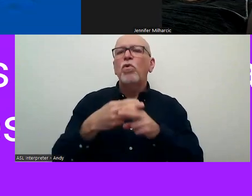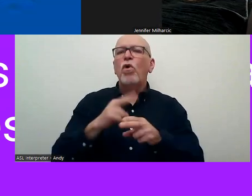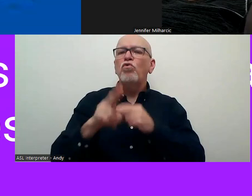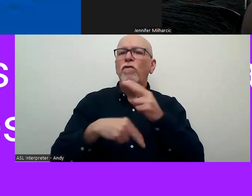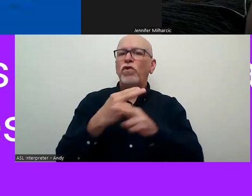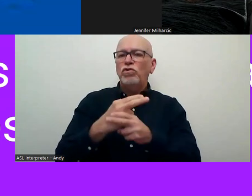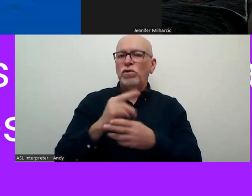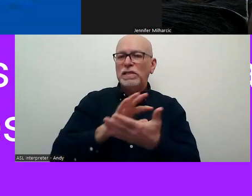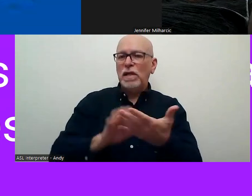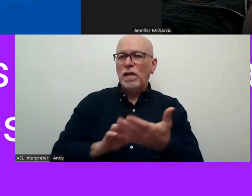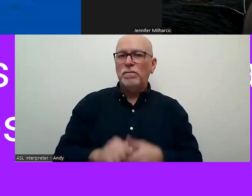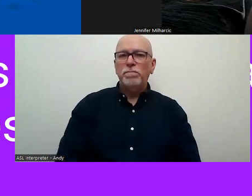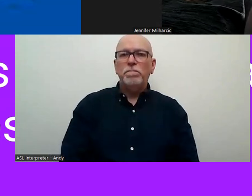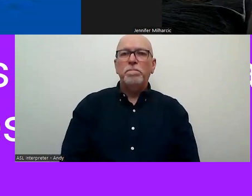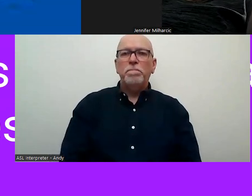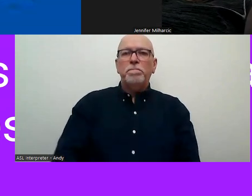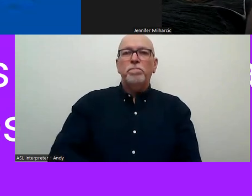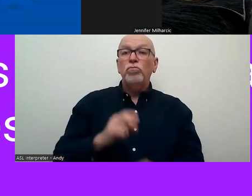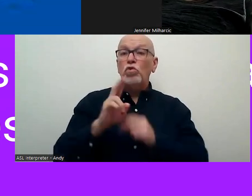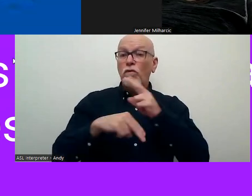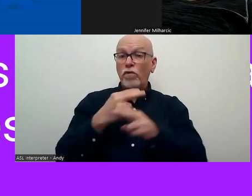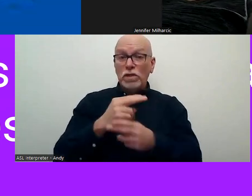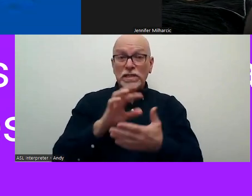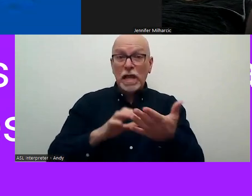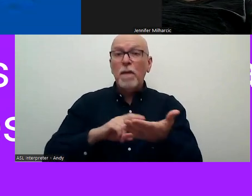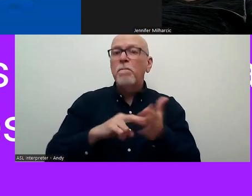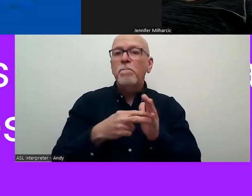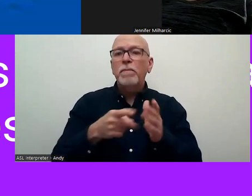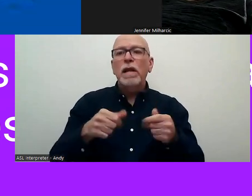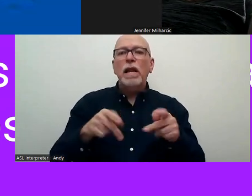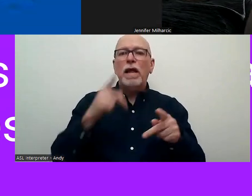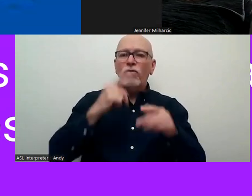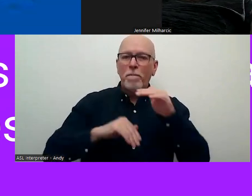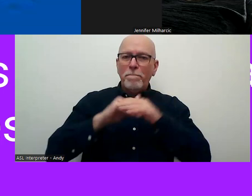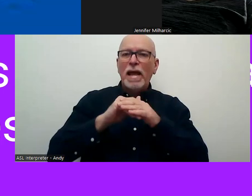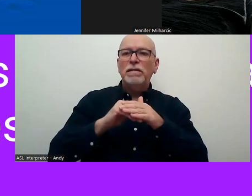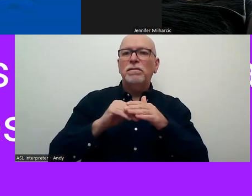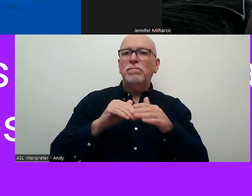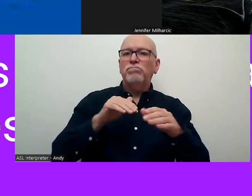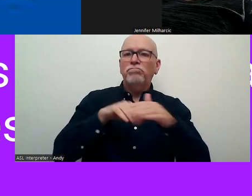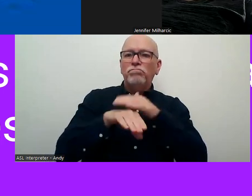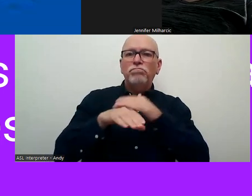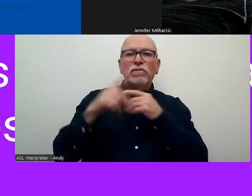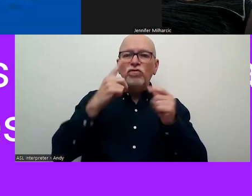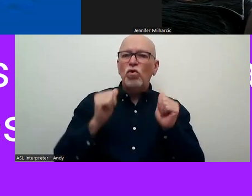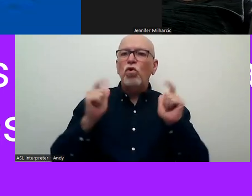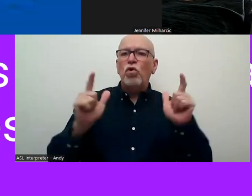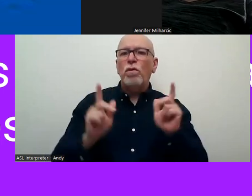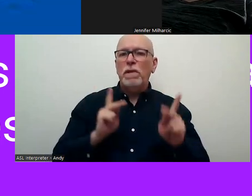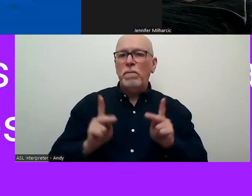design universal design allows for the maximum amount of accessibility for all kinds of people